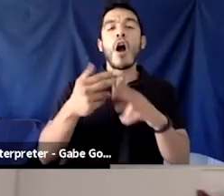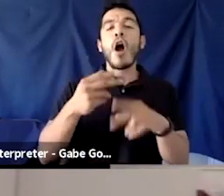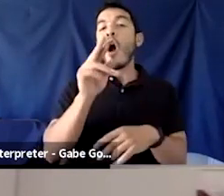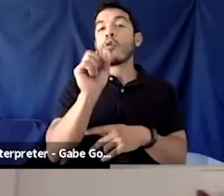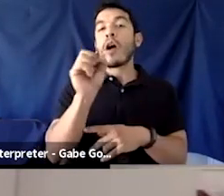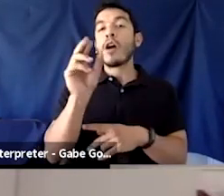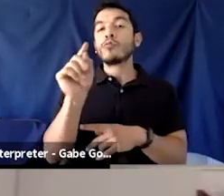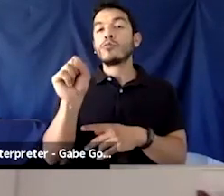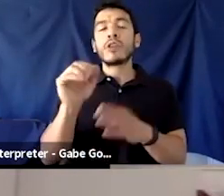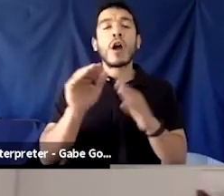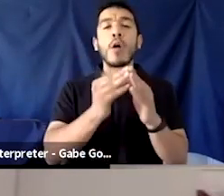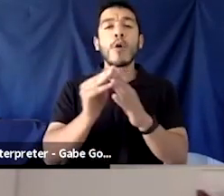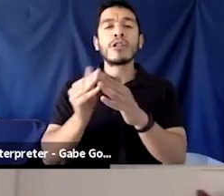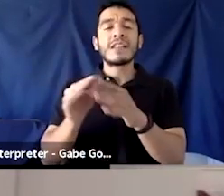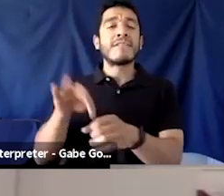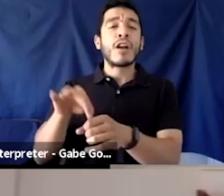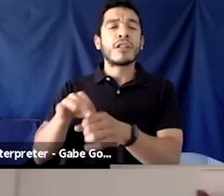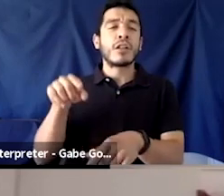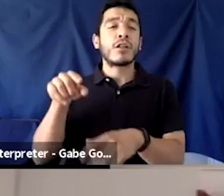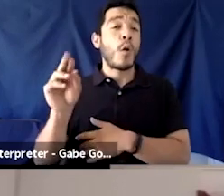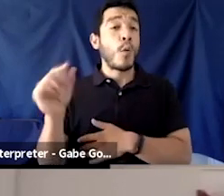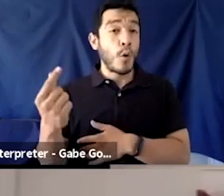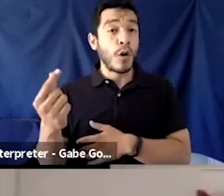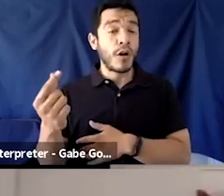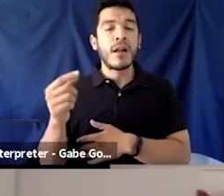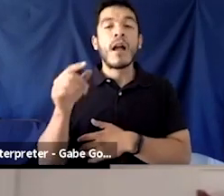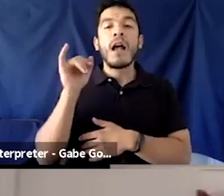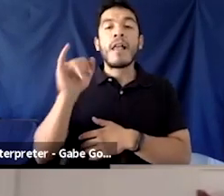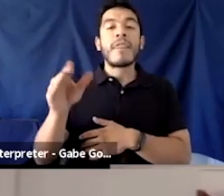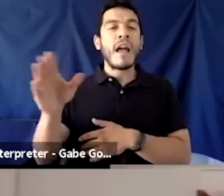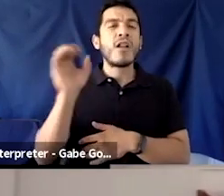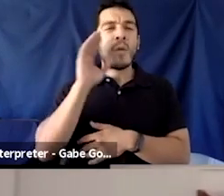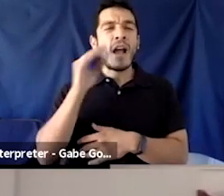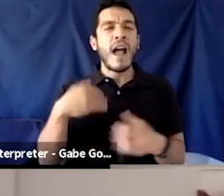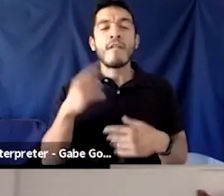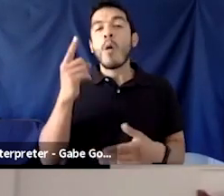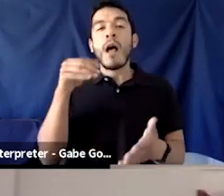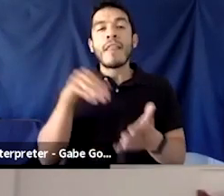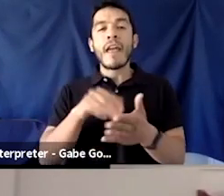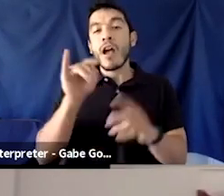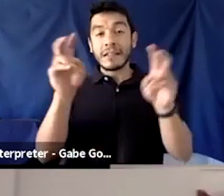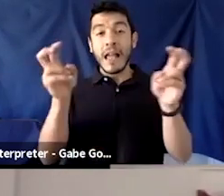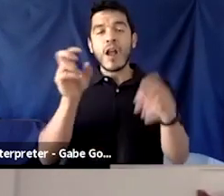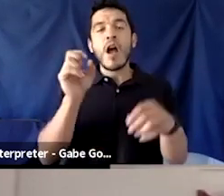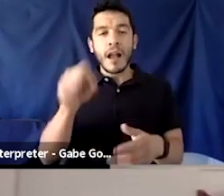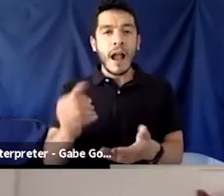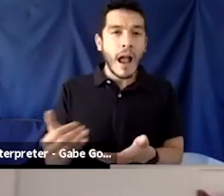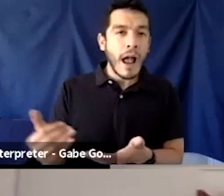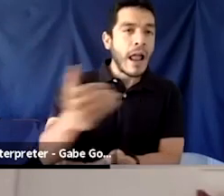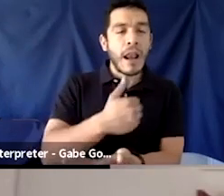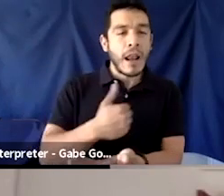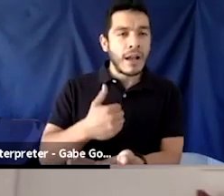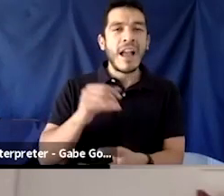grassrootscommunityfoundation.org that has a list of 1000 of the titles that I've been able to collect. A lot of these are independent or self-made booksellers